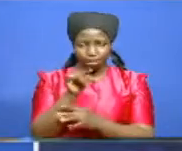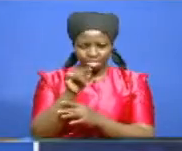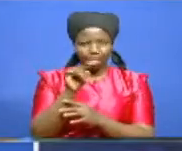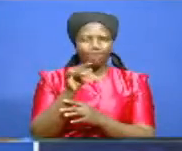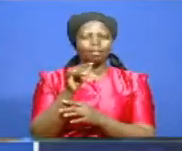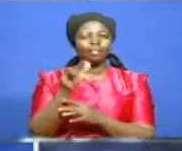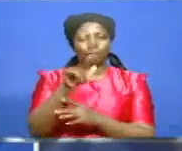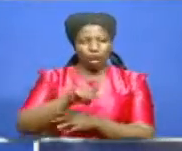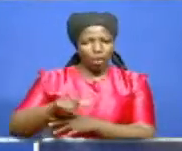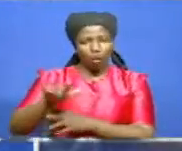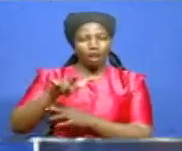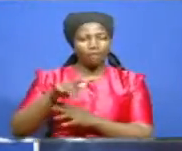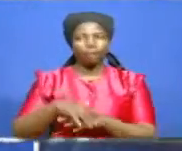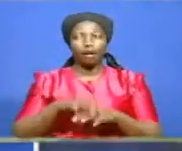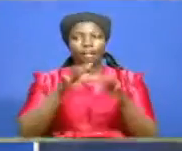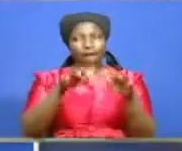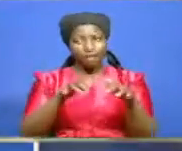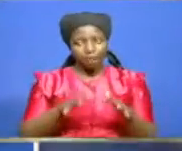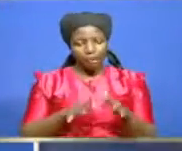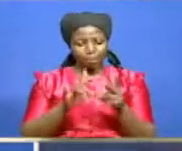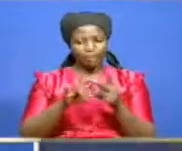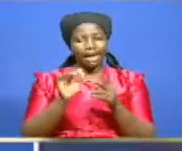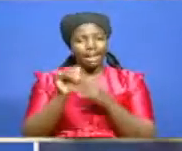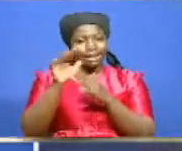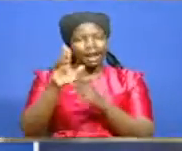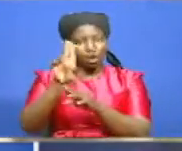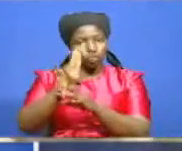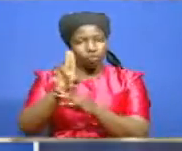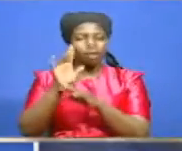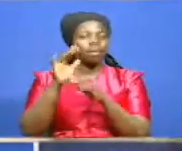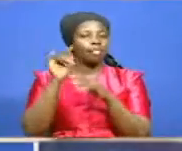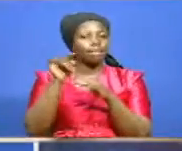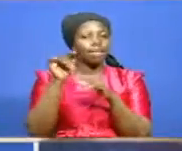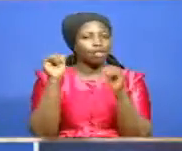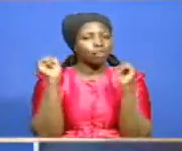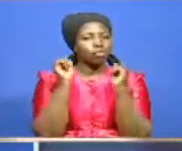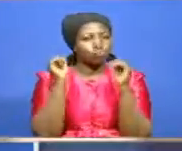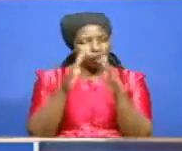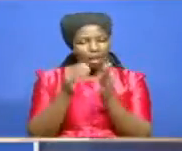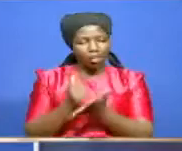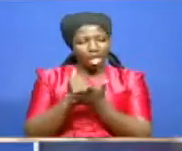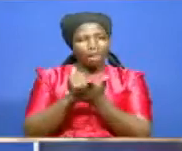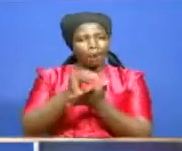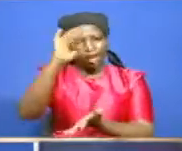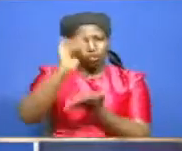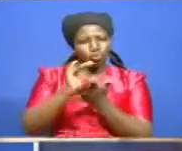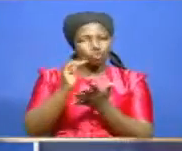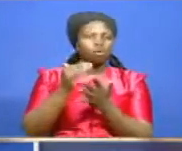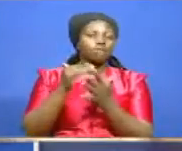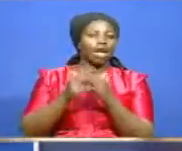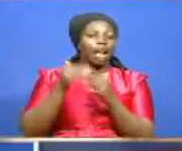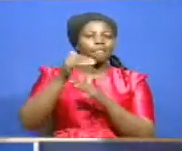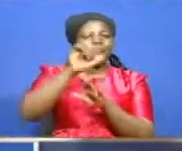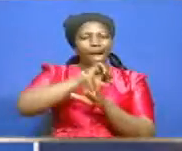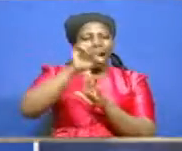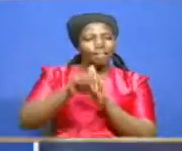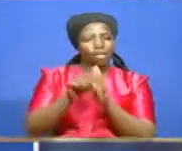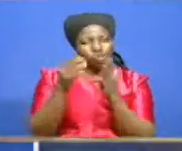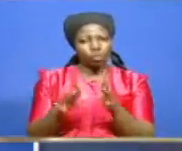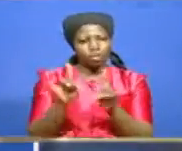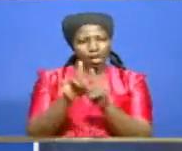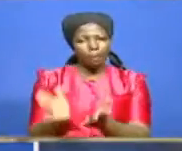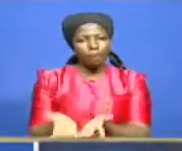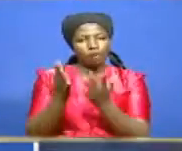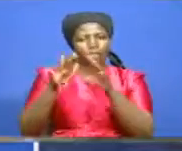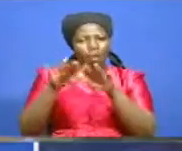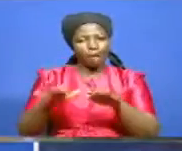within this locality. Farmers and leaders are banking on the milk cooler to help reduce post-harvest losses and improve the market base of dairy